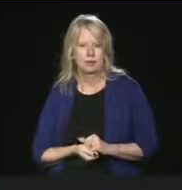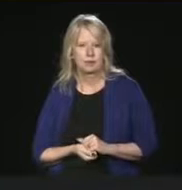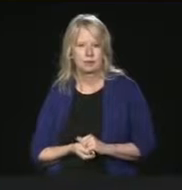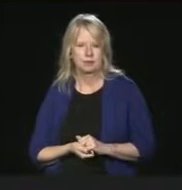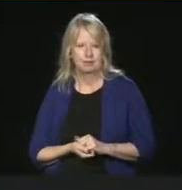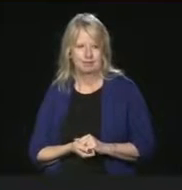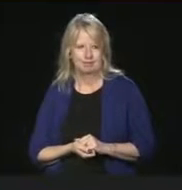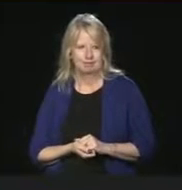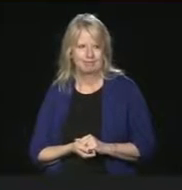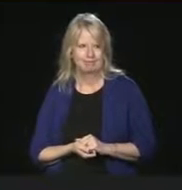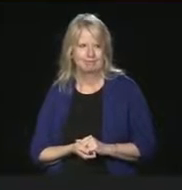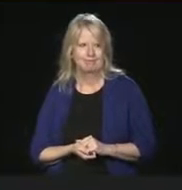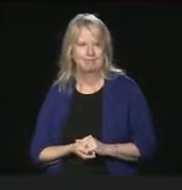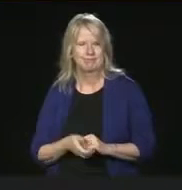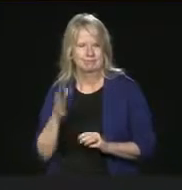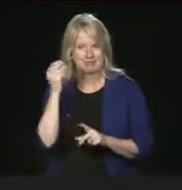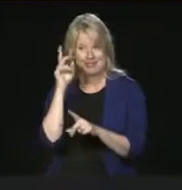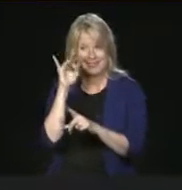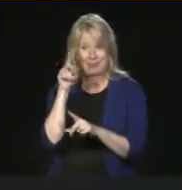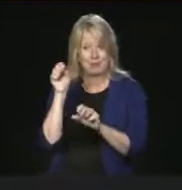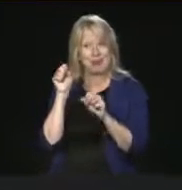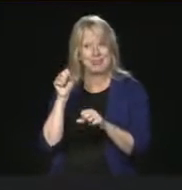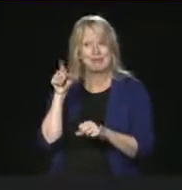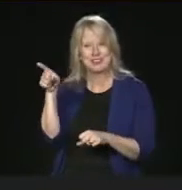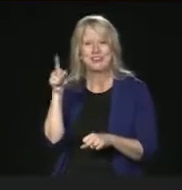David, you might be on mute as well.